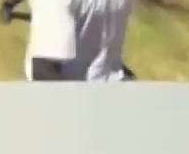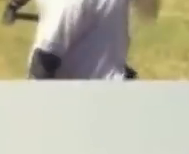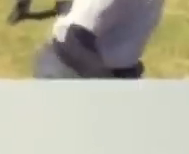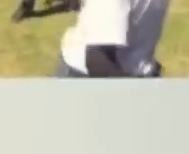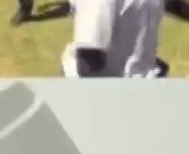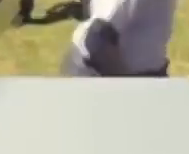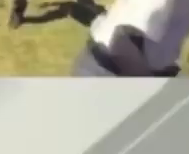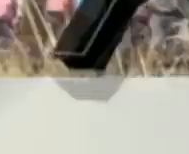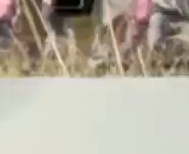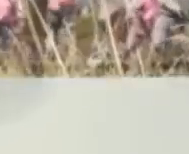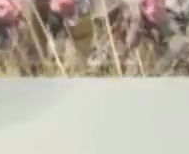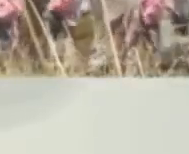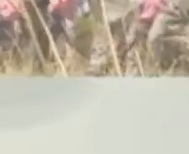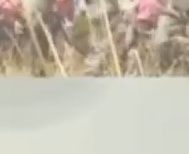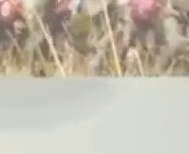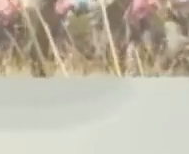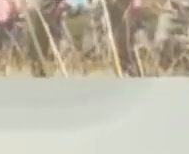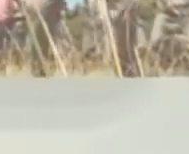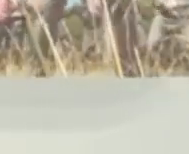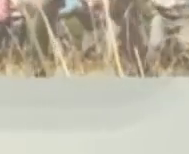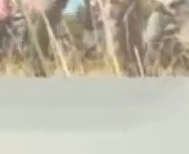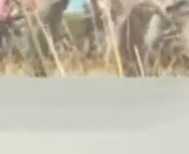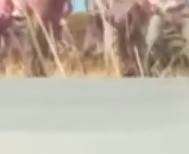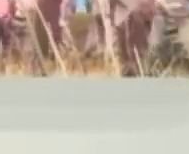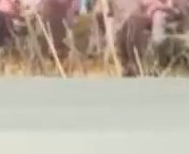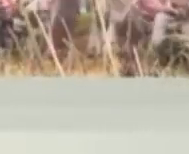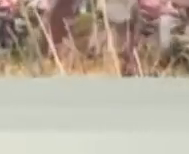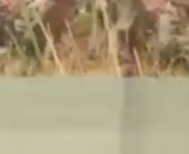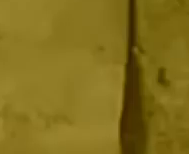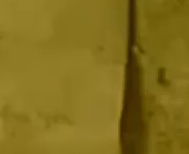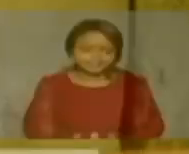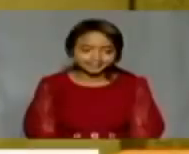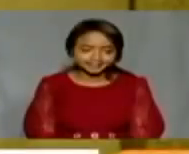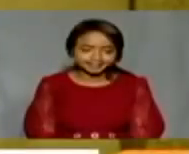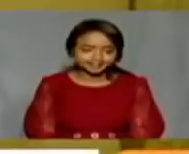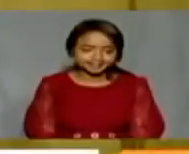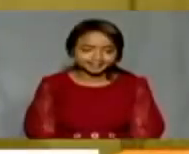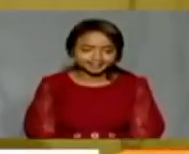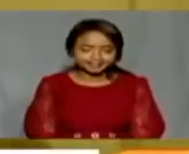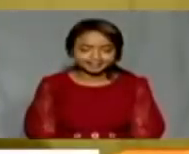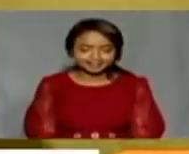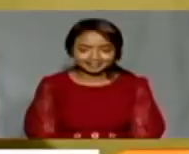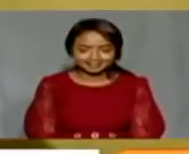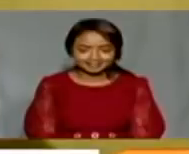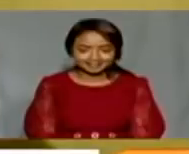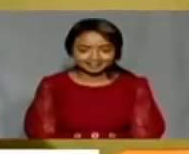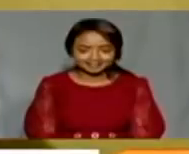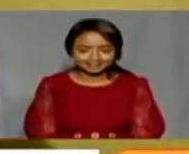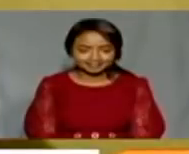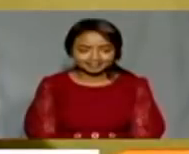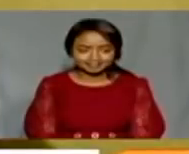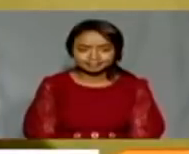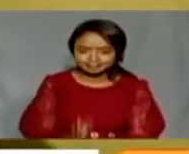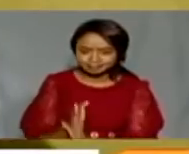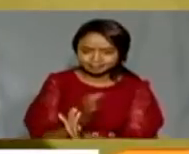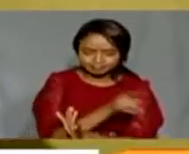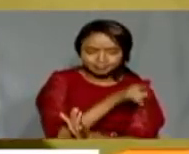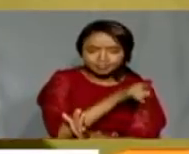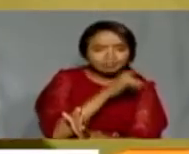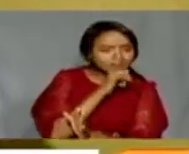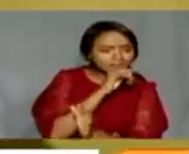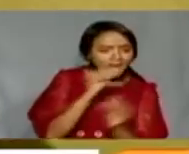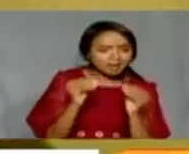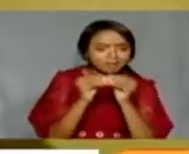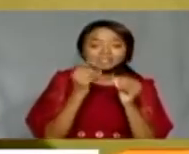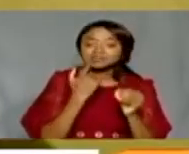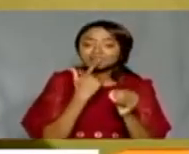This is your story. But let's take you back to the beginning. Ole Lemein met Daniel Arap